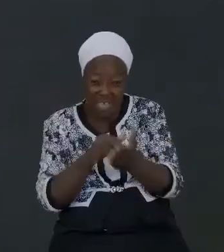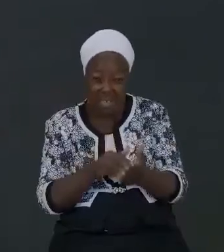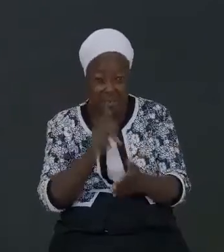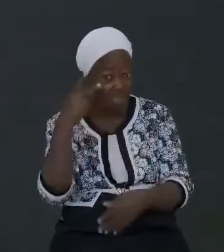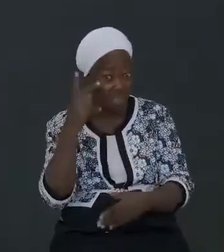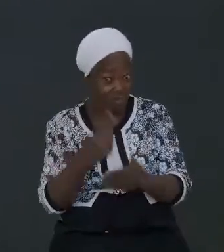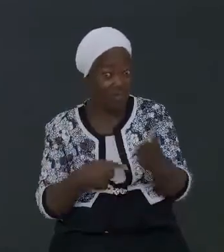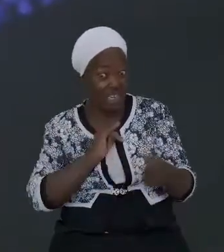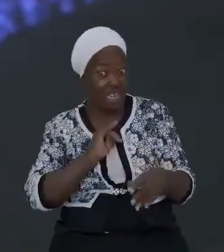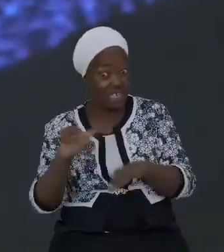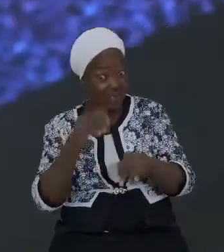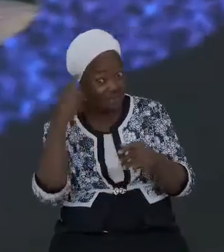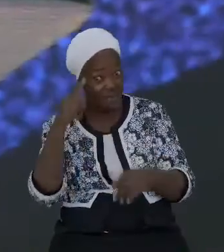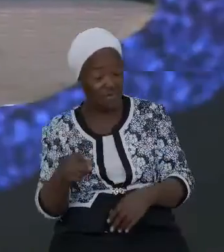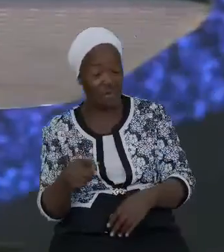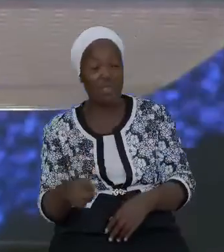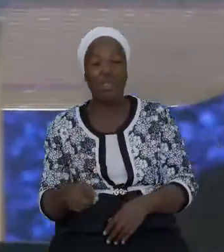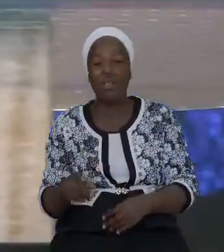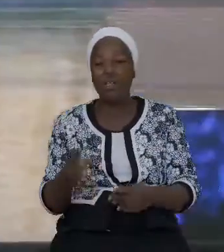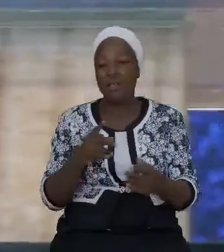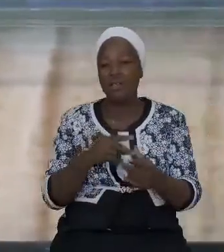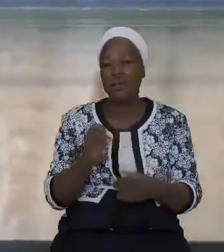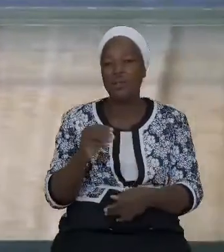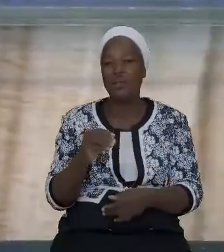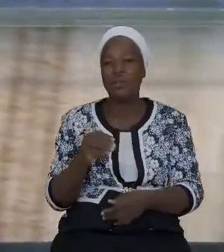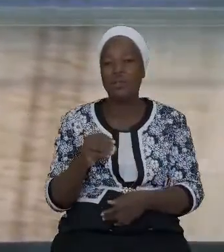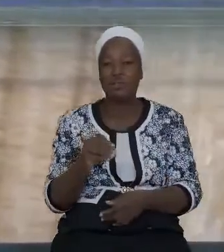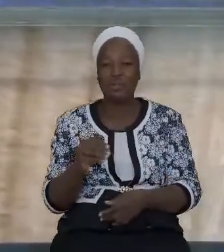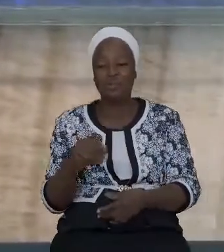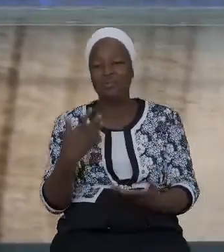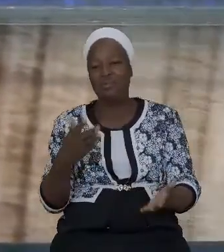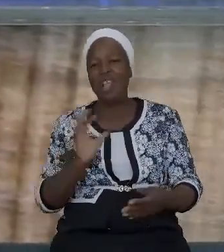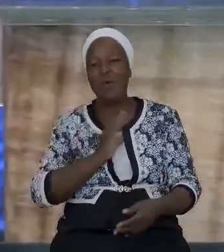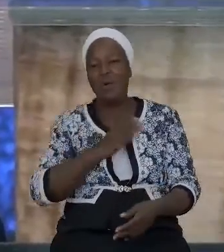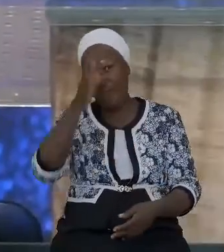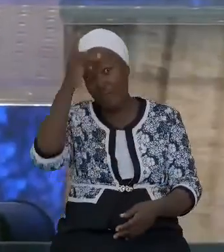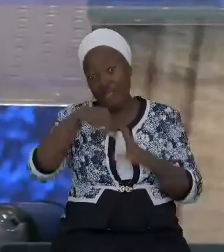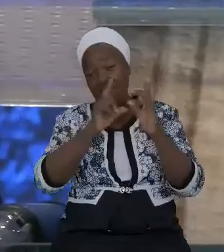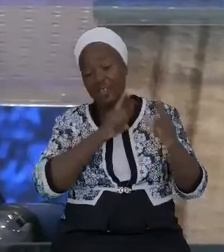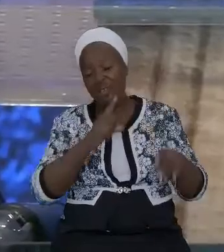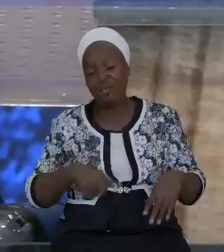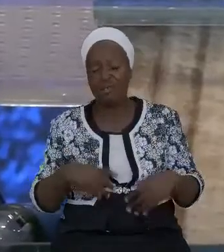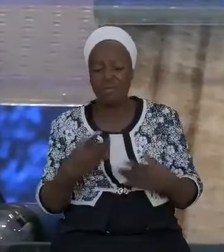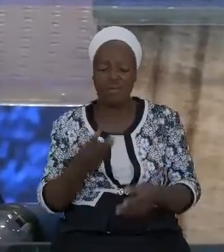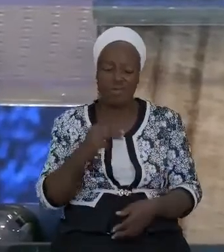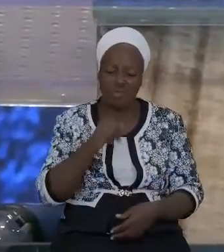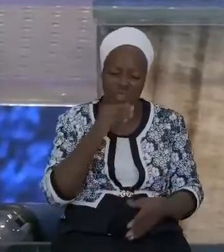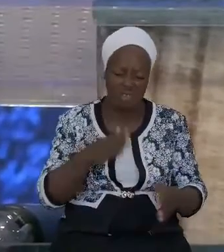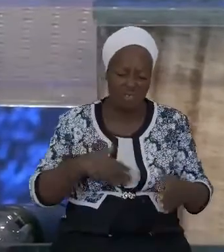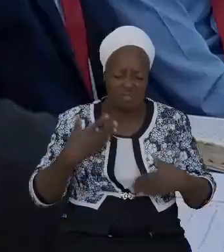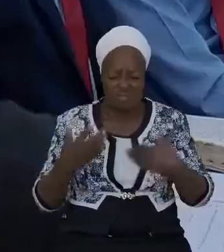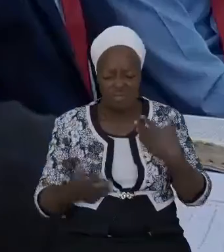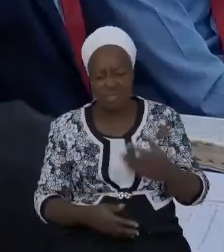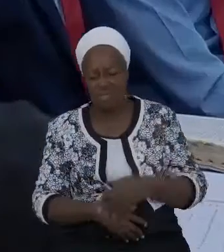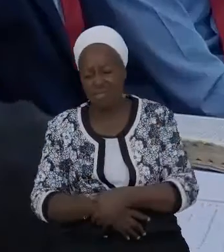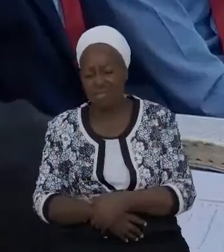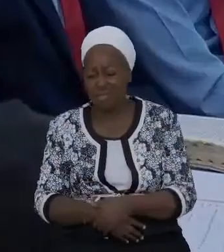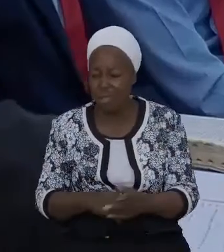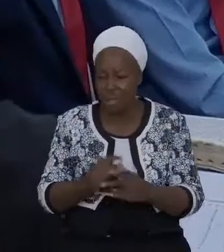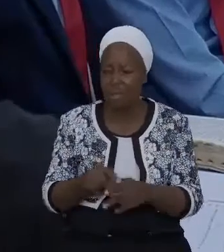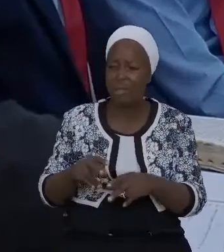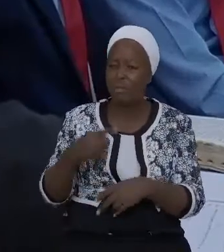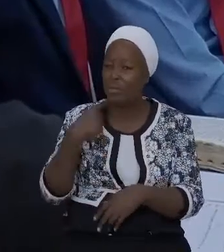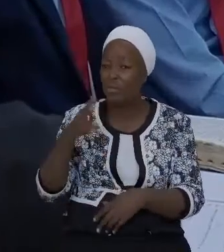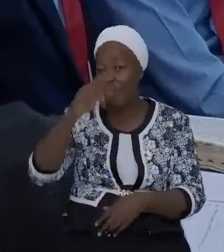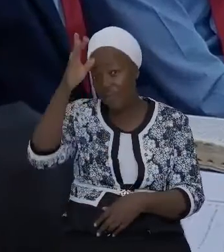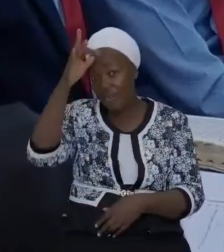So I became bold. And so I told my father, no more school. You